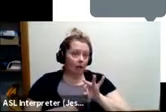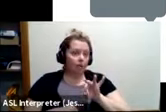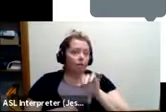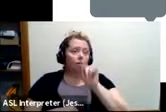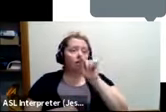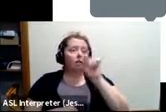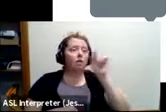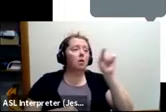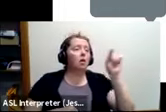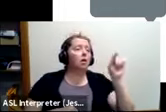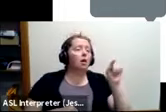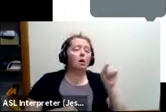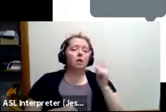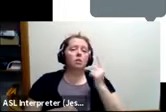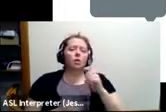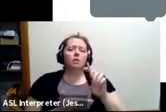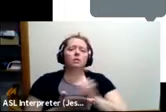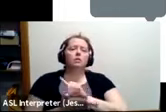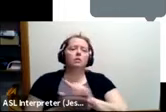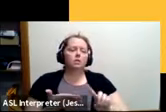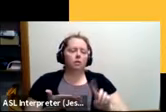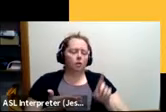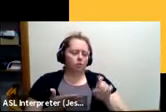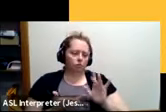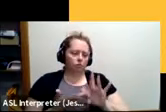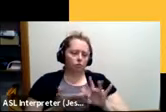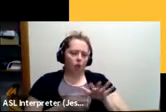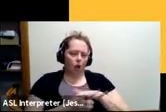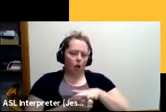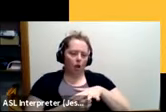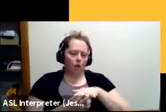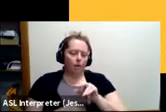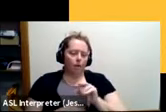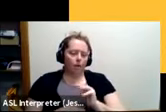municipalities in Allegheny County, you're going to want to give them a call.